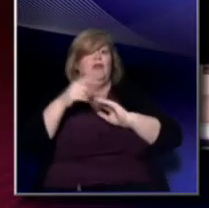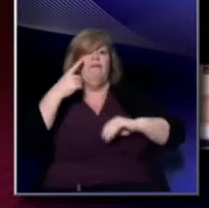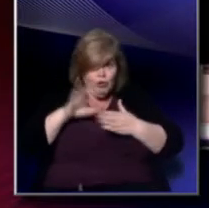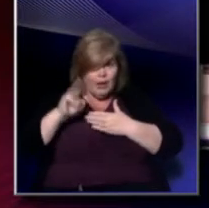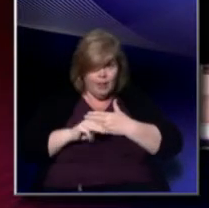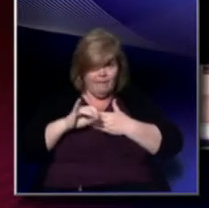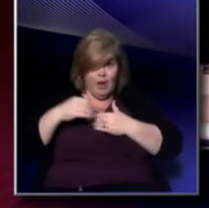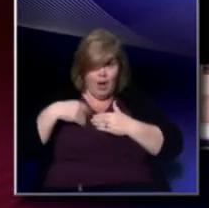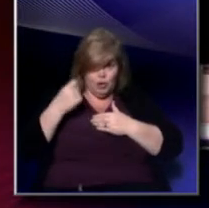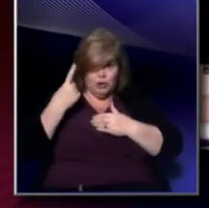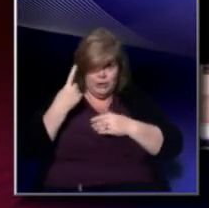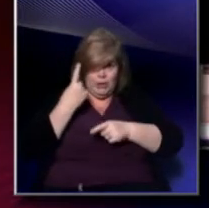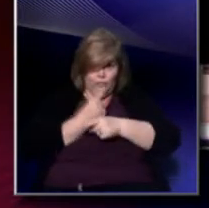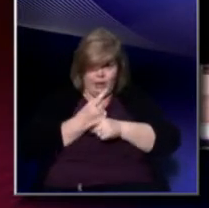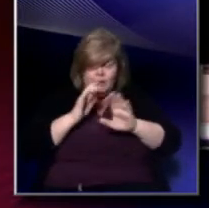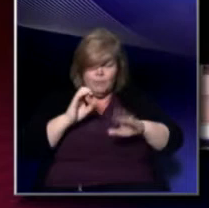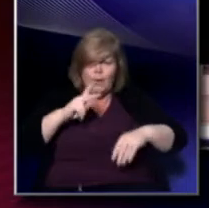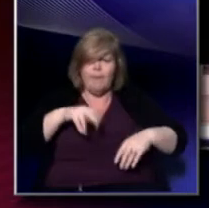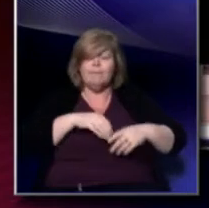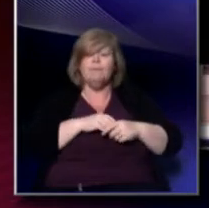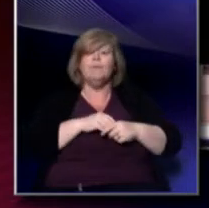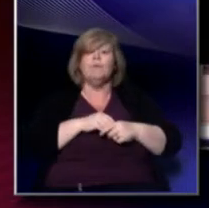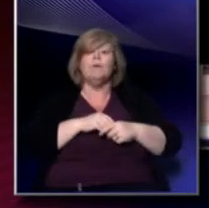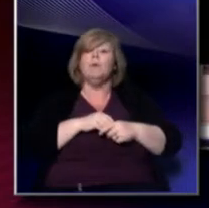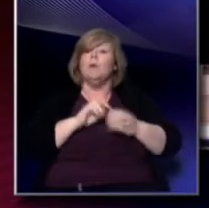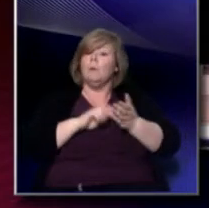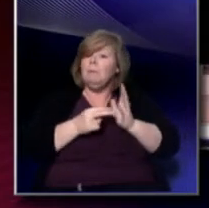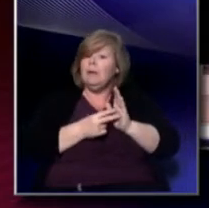PDSD, will a new